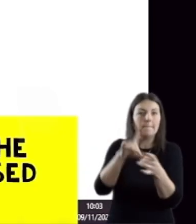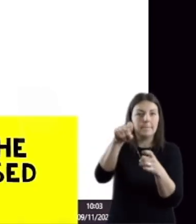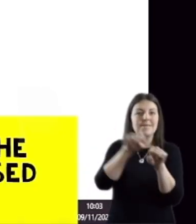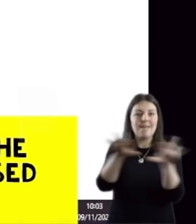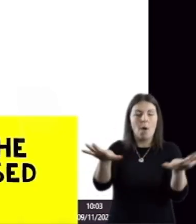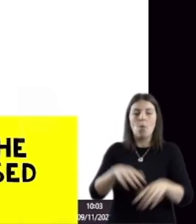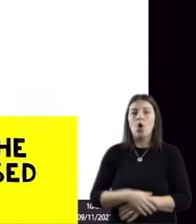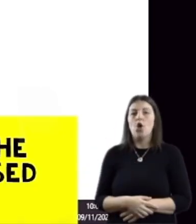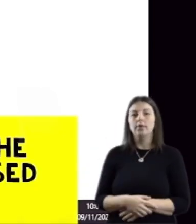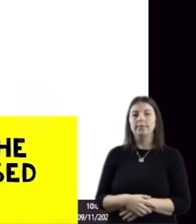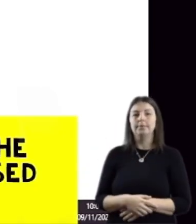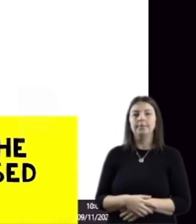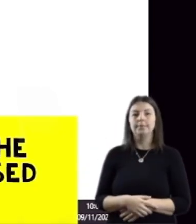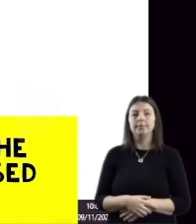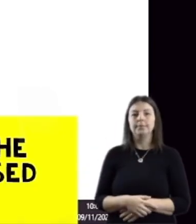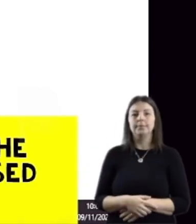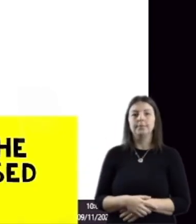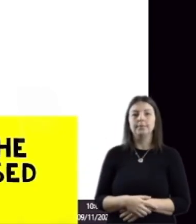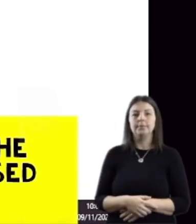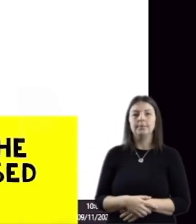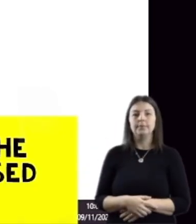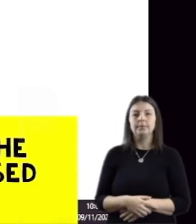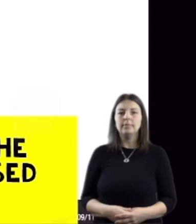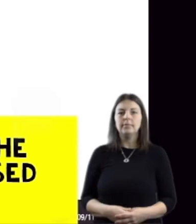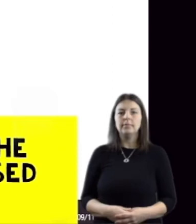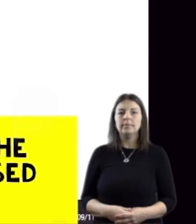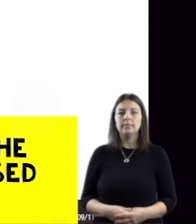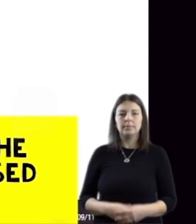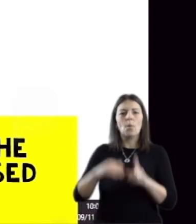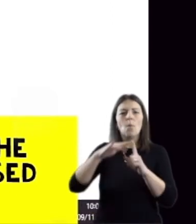Here you will find things like your wireless network name,